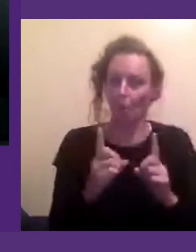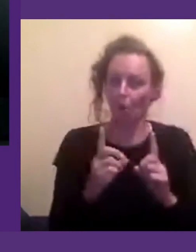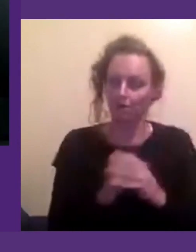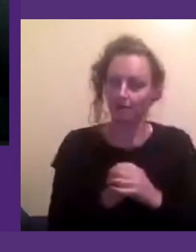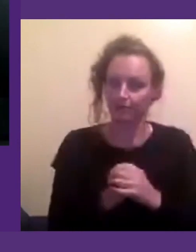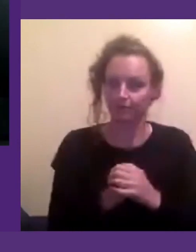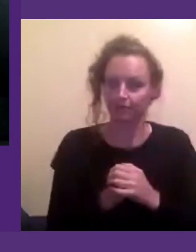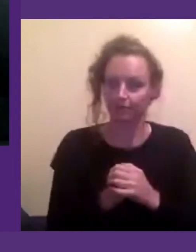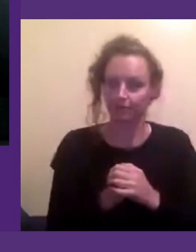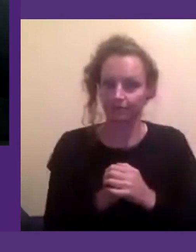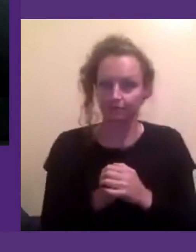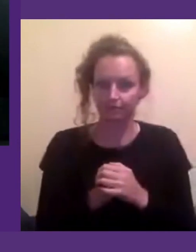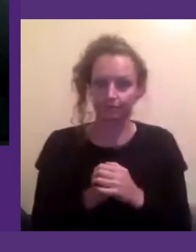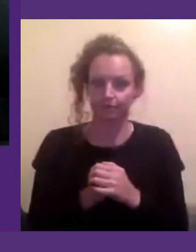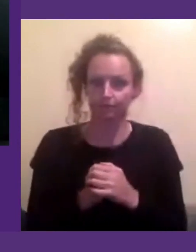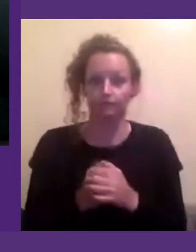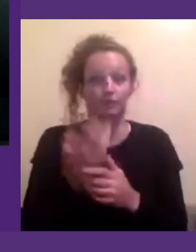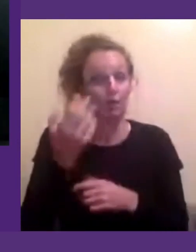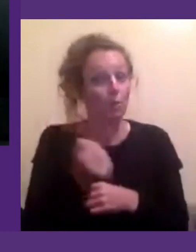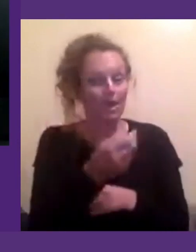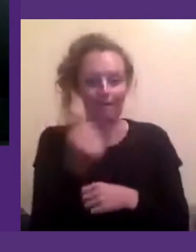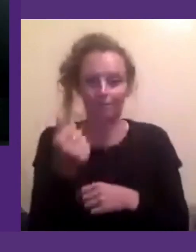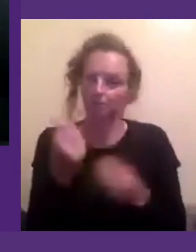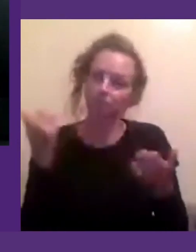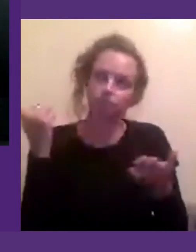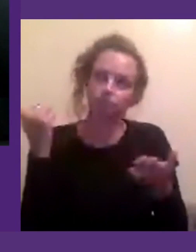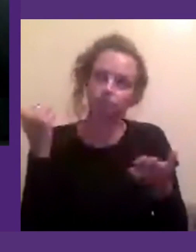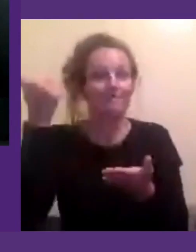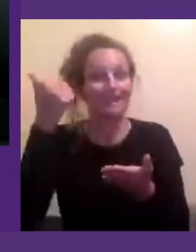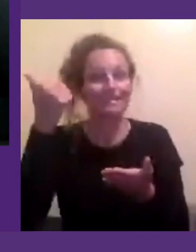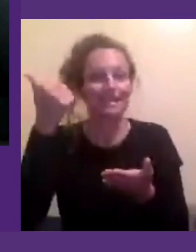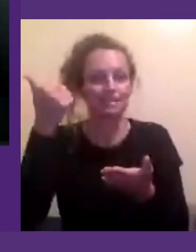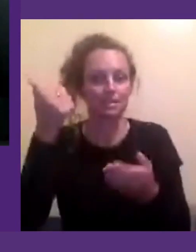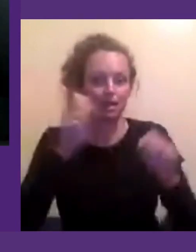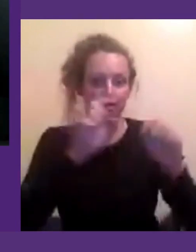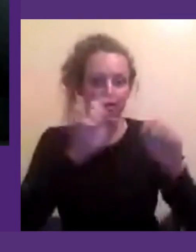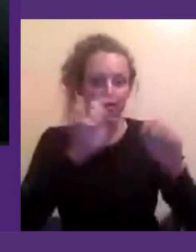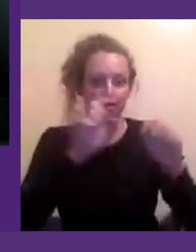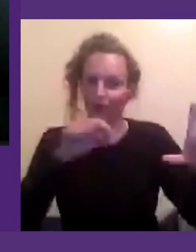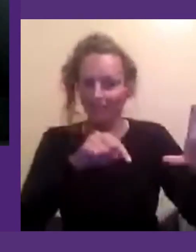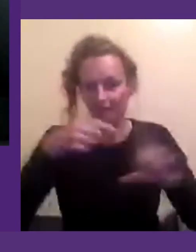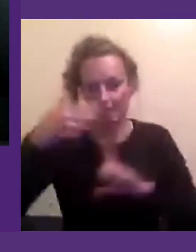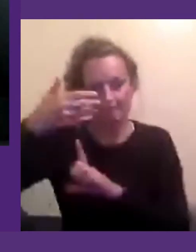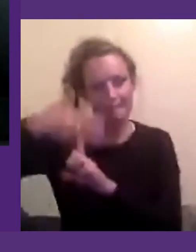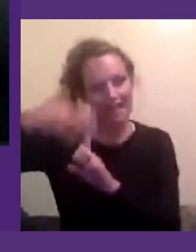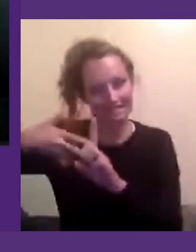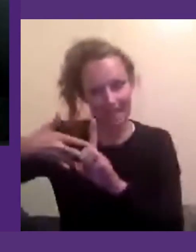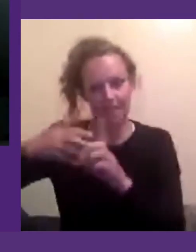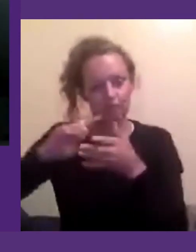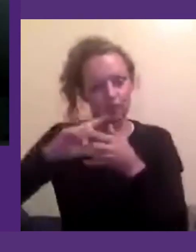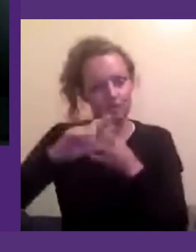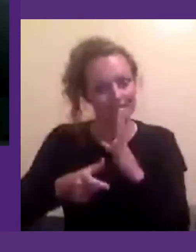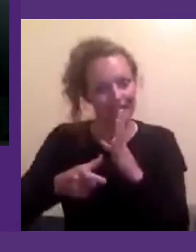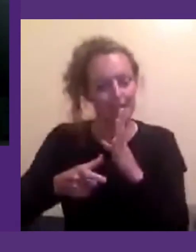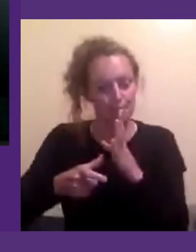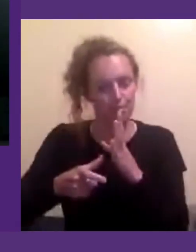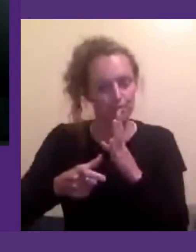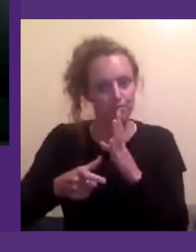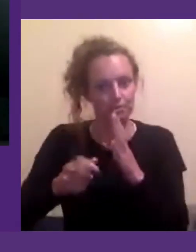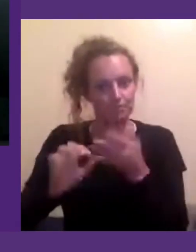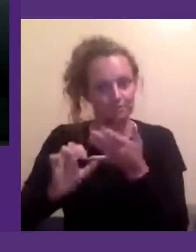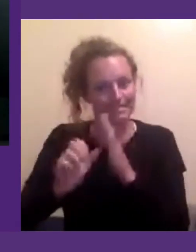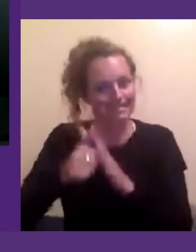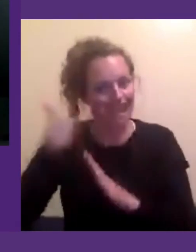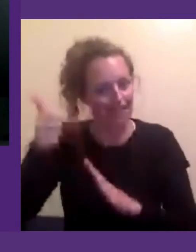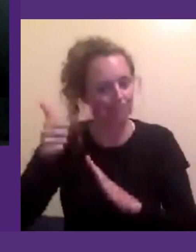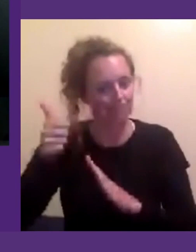the industry at the moment and at a senior level as well. But what we need to make sure that we're doing more of is getting more senior disabled